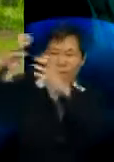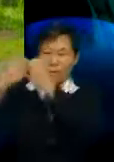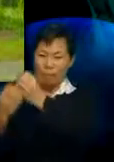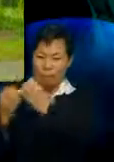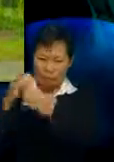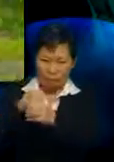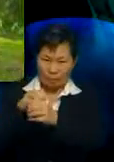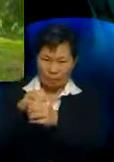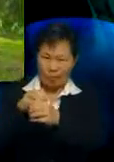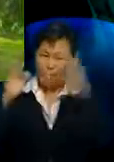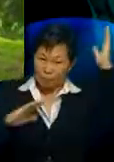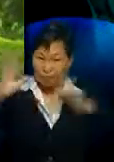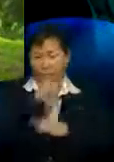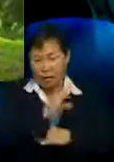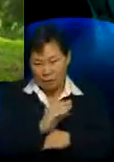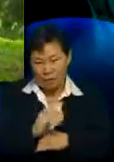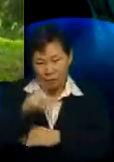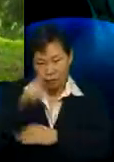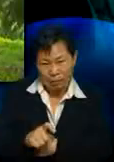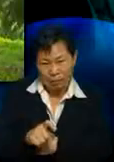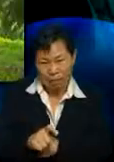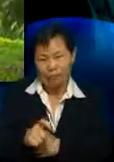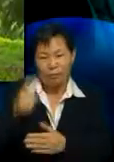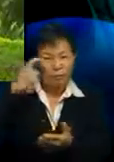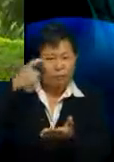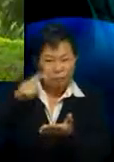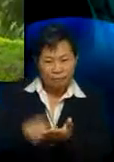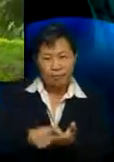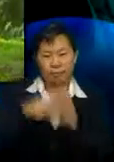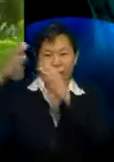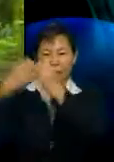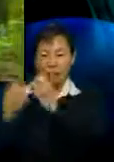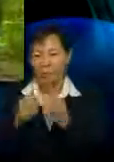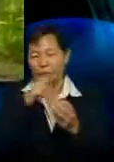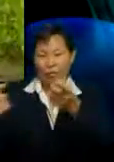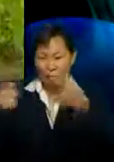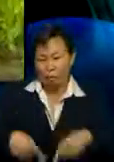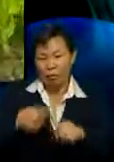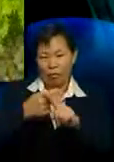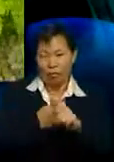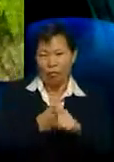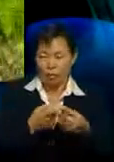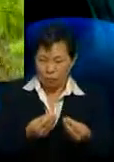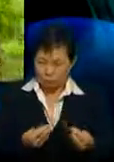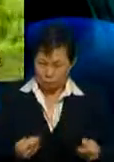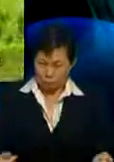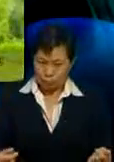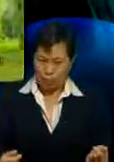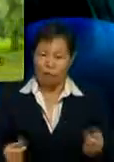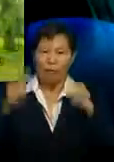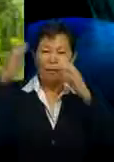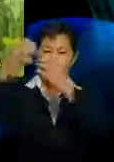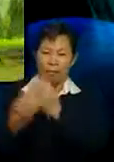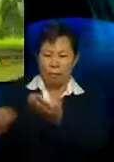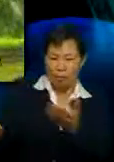here, although it should be noted that the palm oil did not come from our own soil. The palm oil was brought here